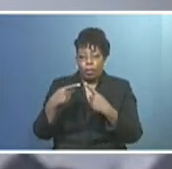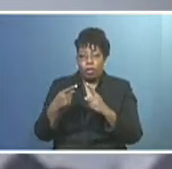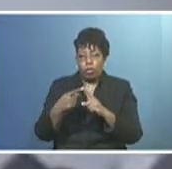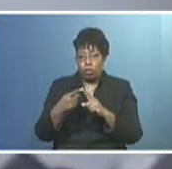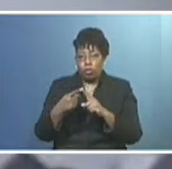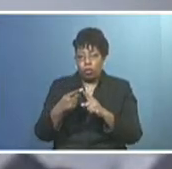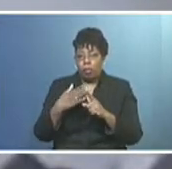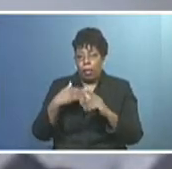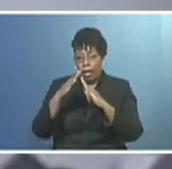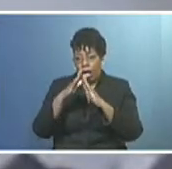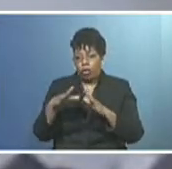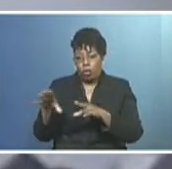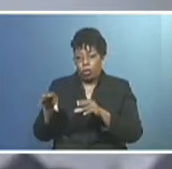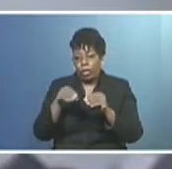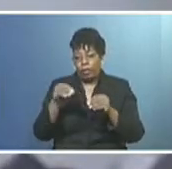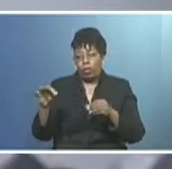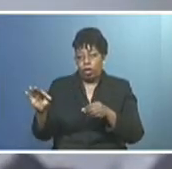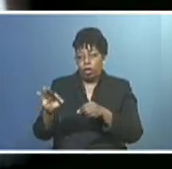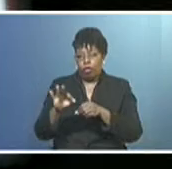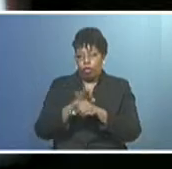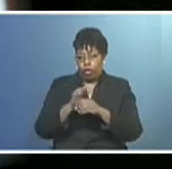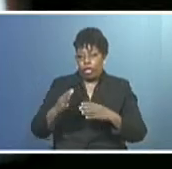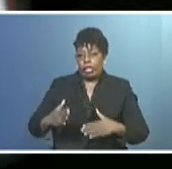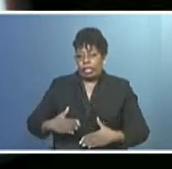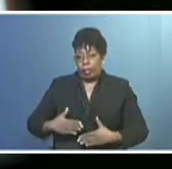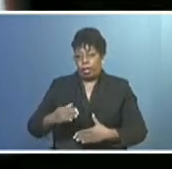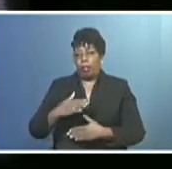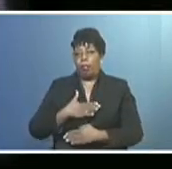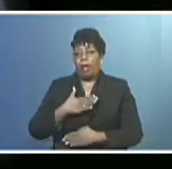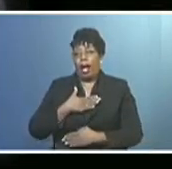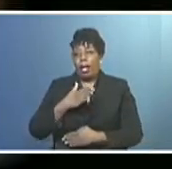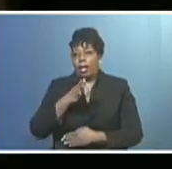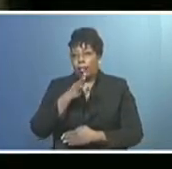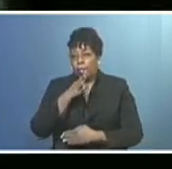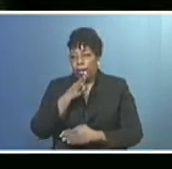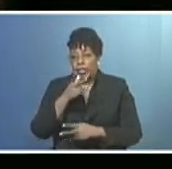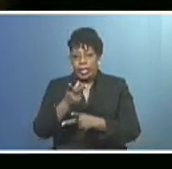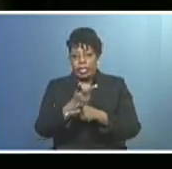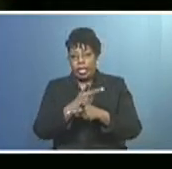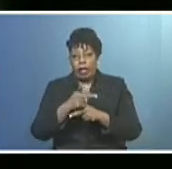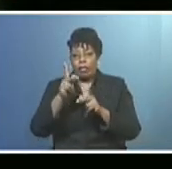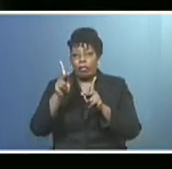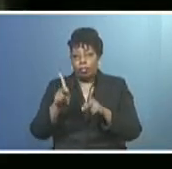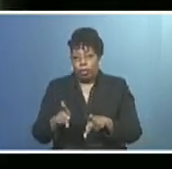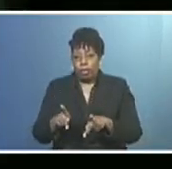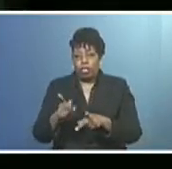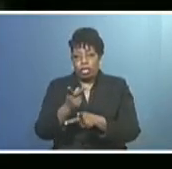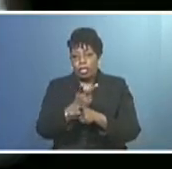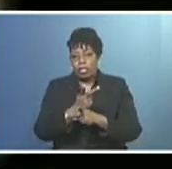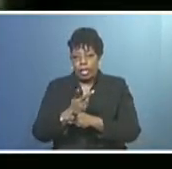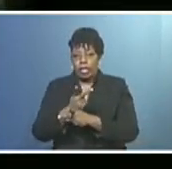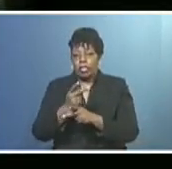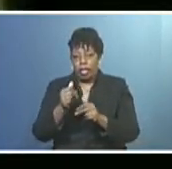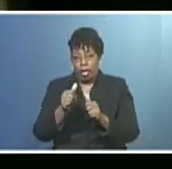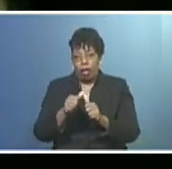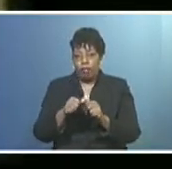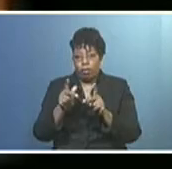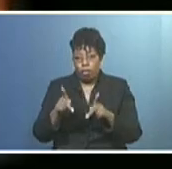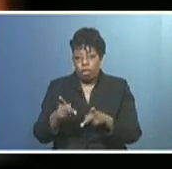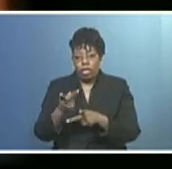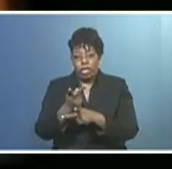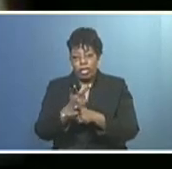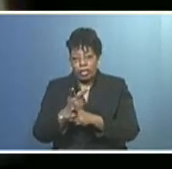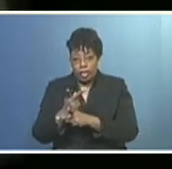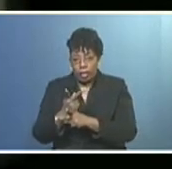without full belly. My mom doesn't, she takes care of everyone. That's what I'm trying to say. She just takes care of everybody. She cares for